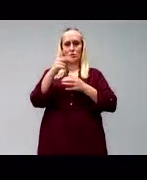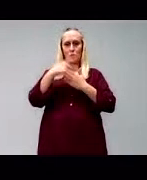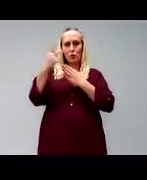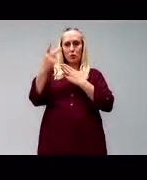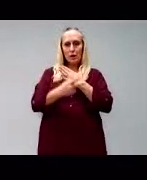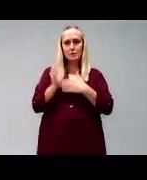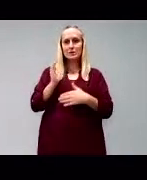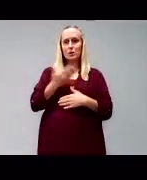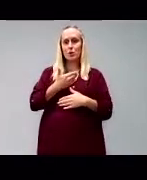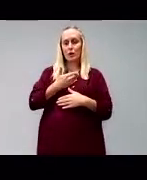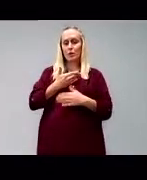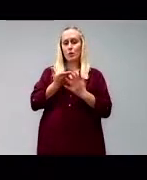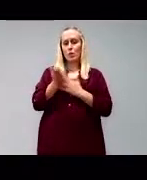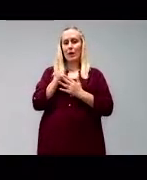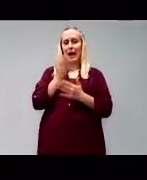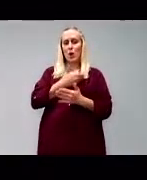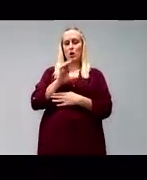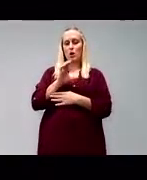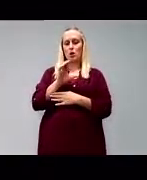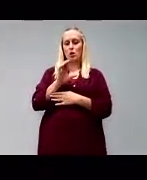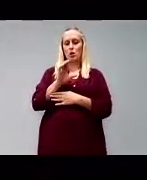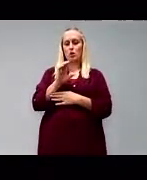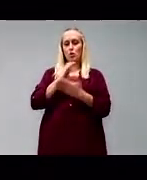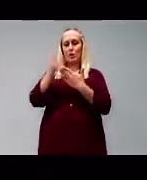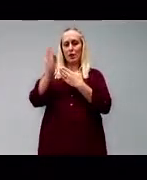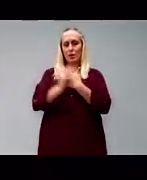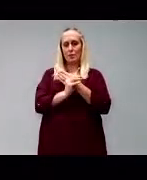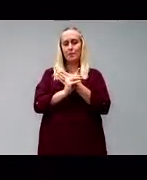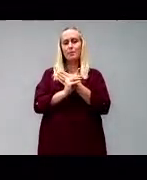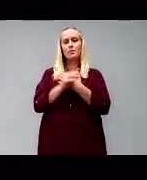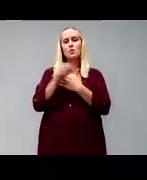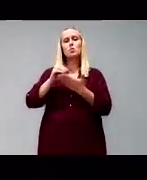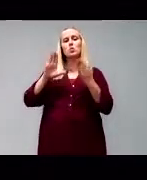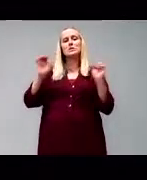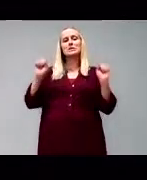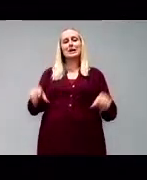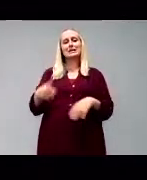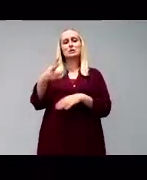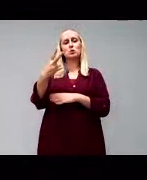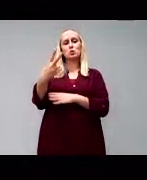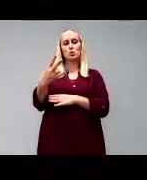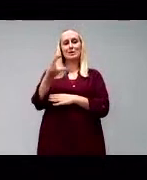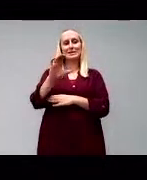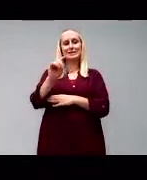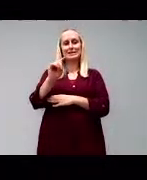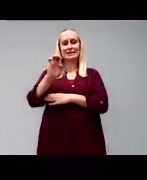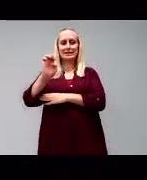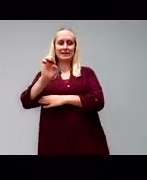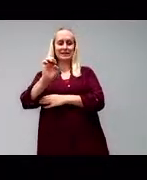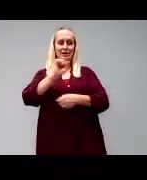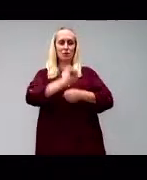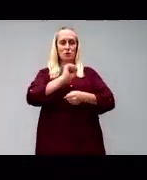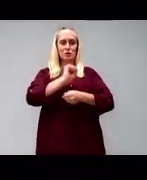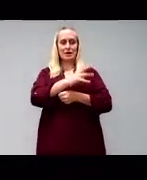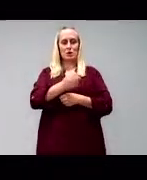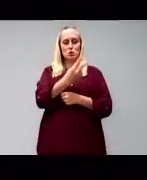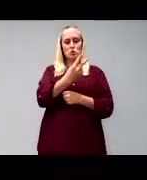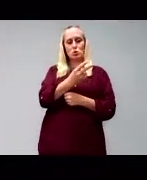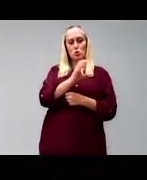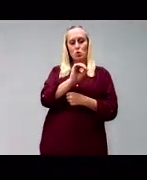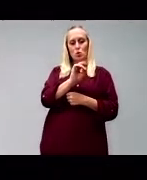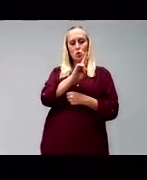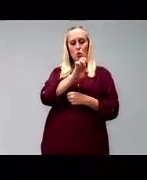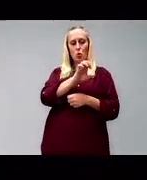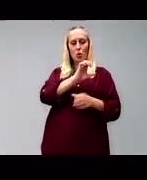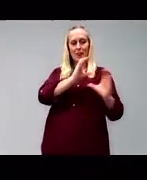which some of these young people are going to share more about in a moment, students take two CTE courses and two core classes per year here on our